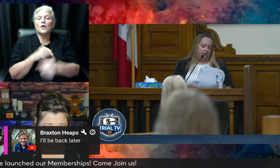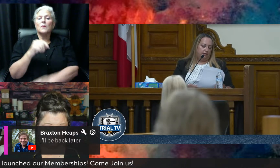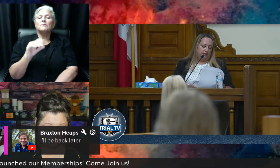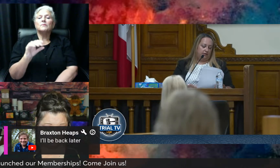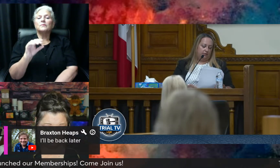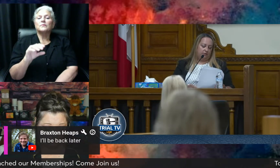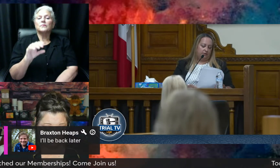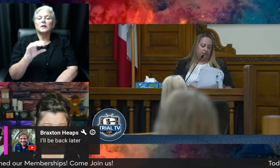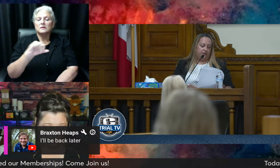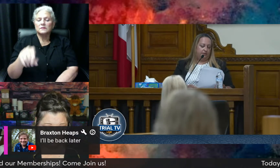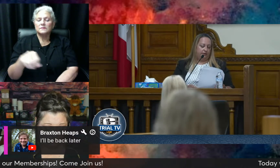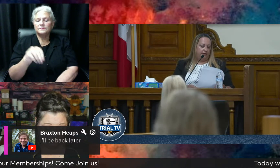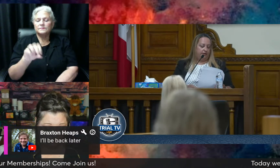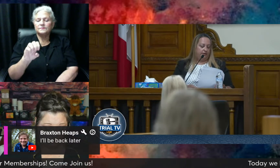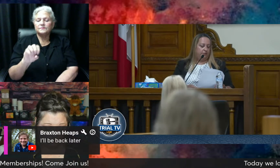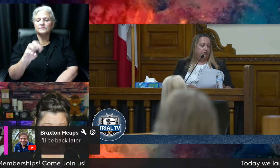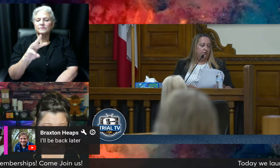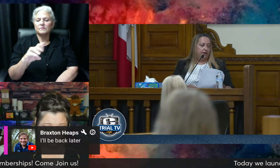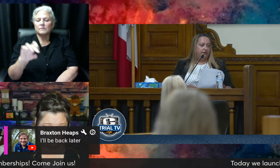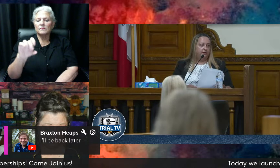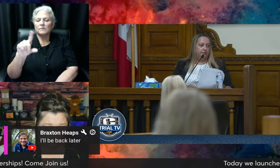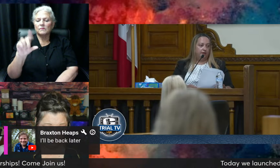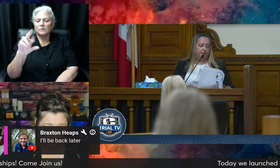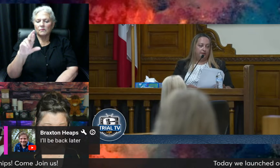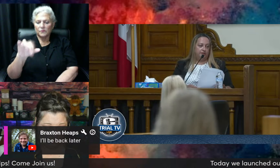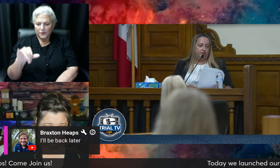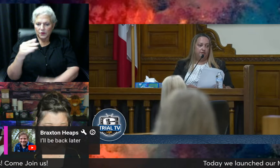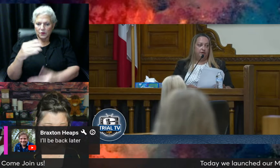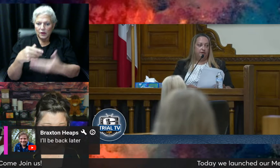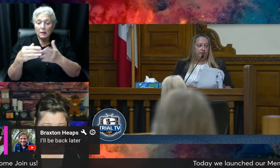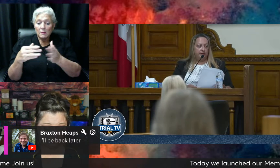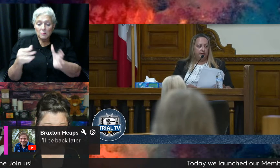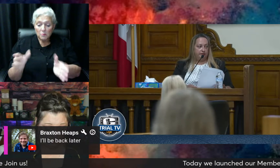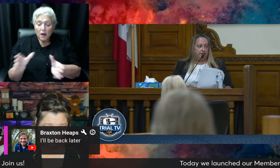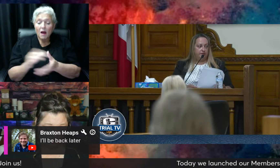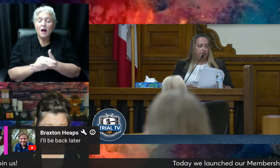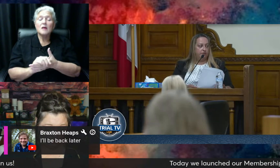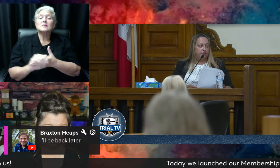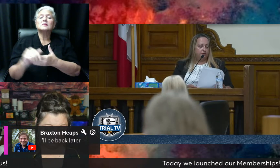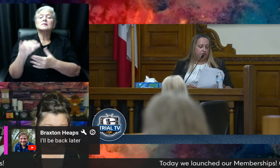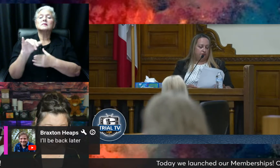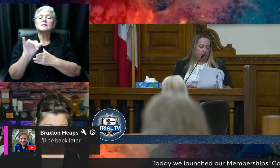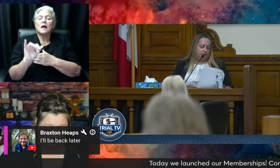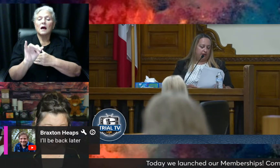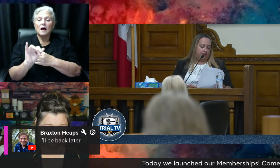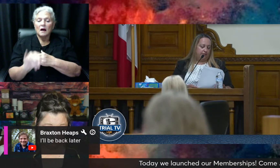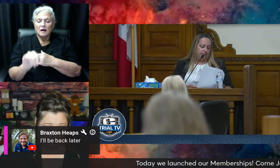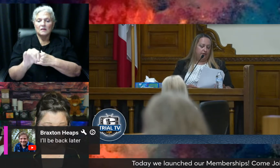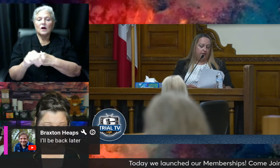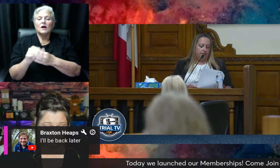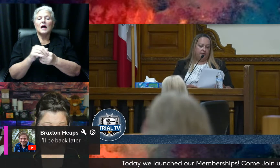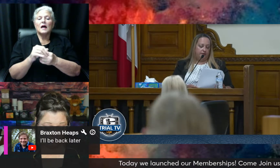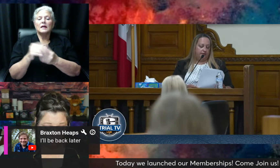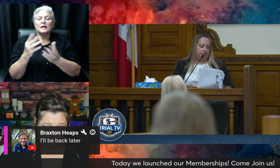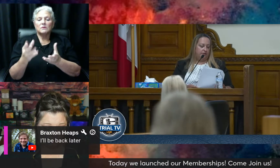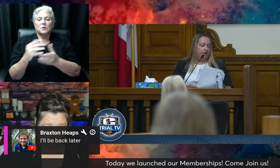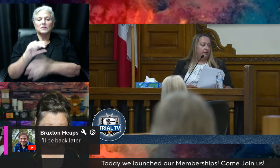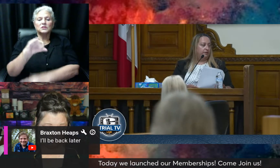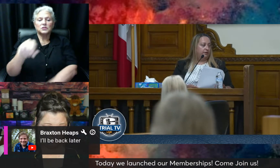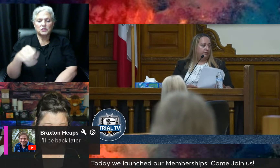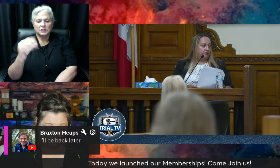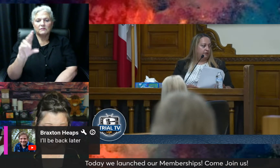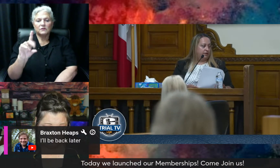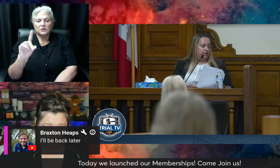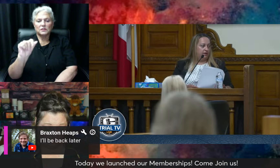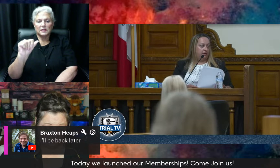Dazey, and the probability of finding this profile in a population of unrelated individuals chosen at random would be less than 1 out